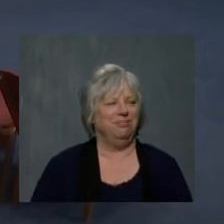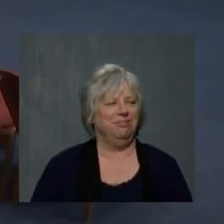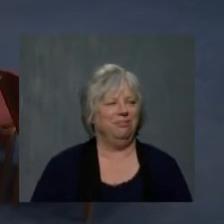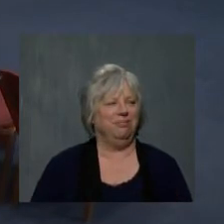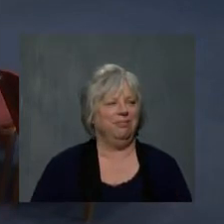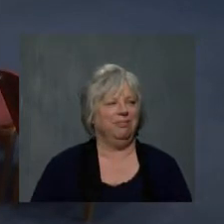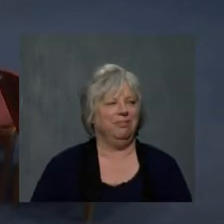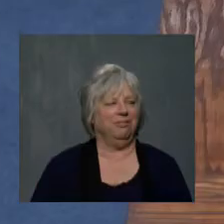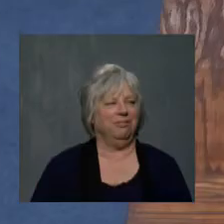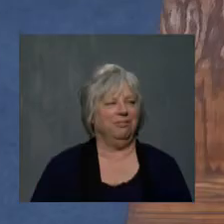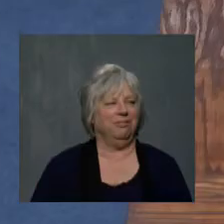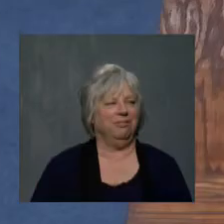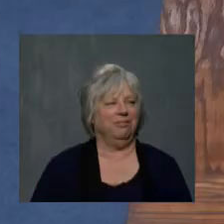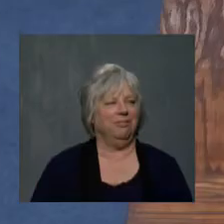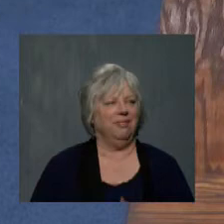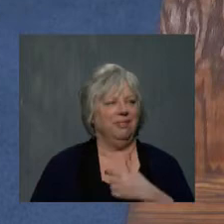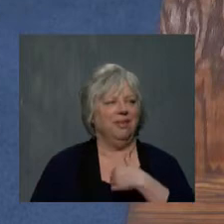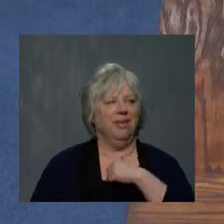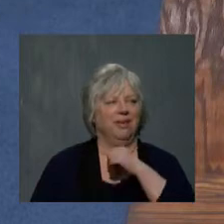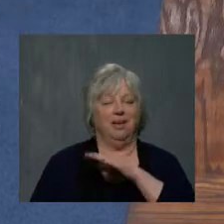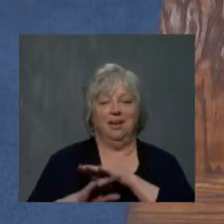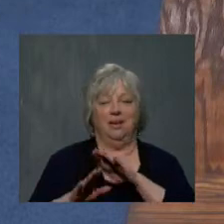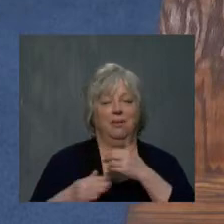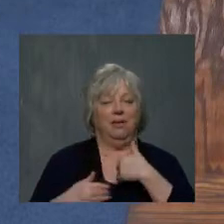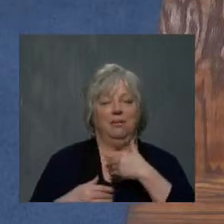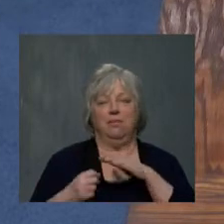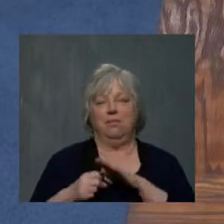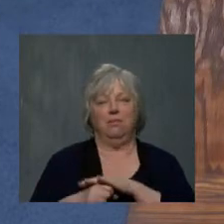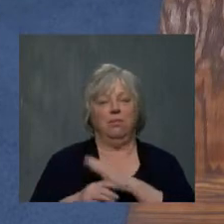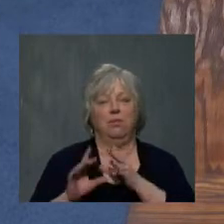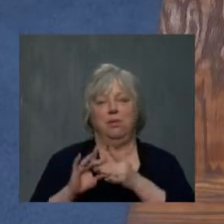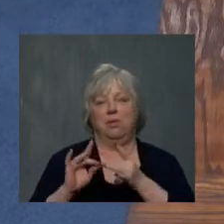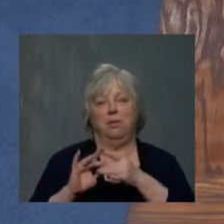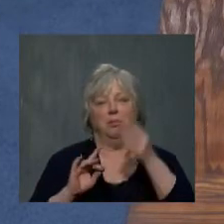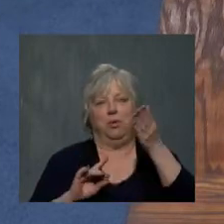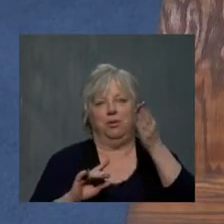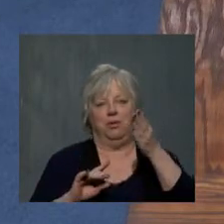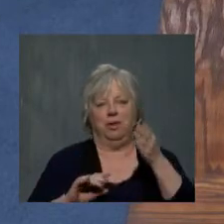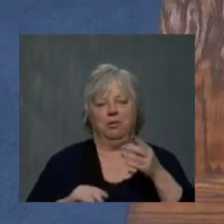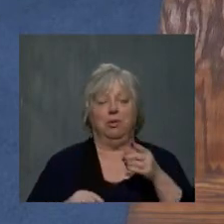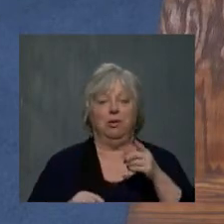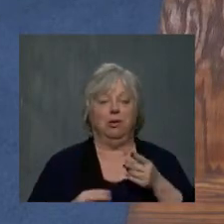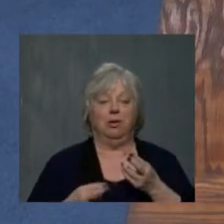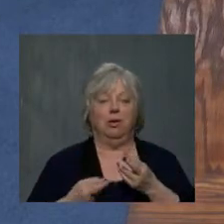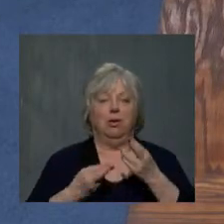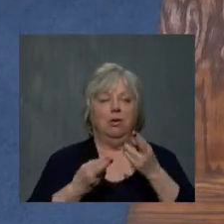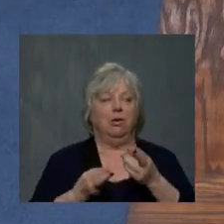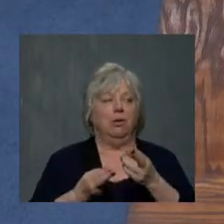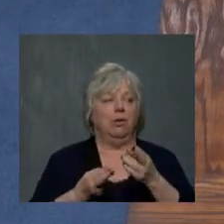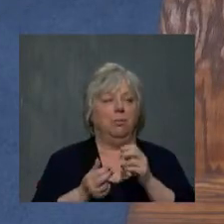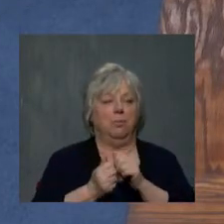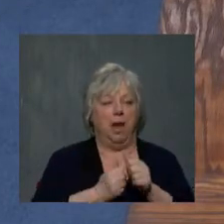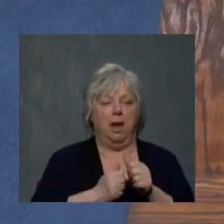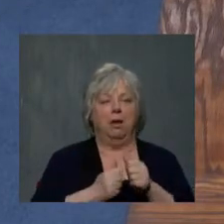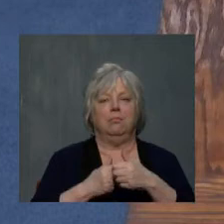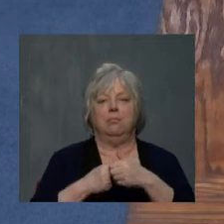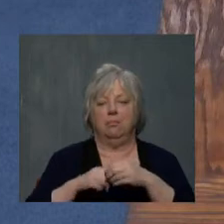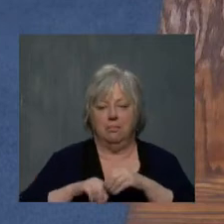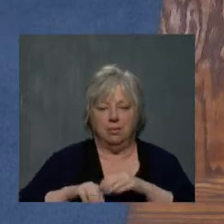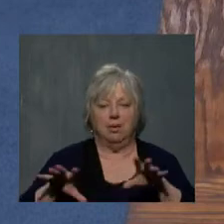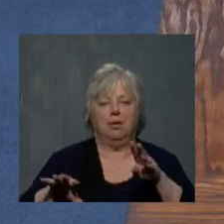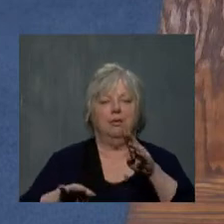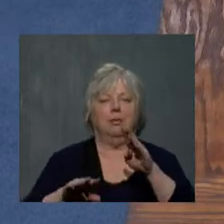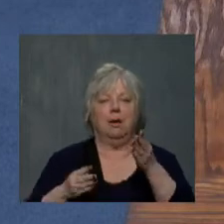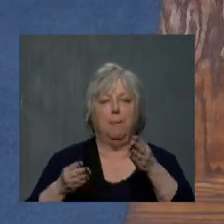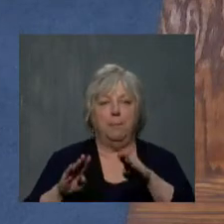Hi. I do not have a full presentation. This resolution was passed and the bid went out, and